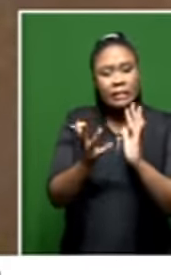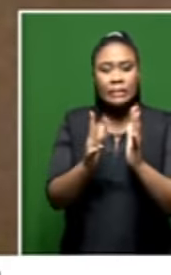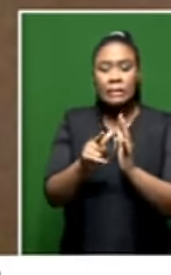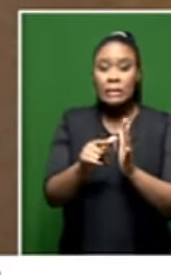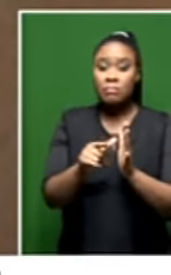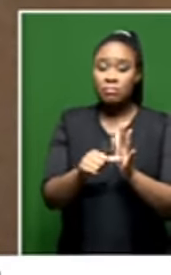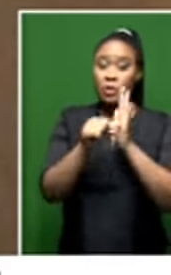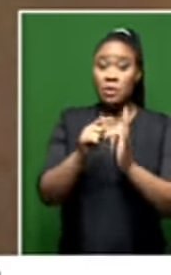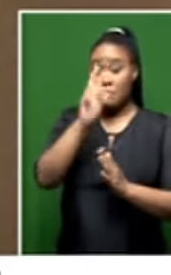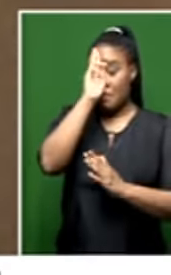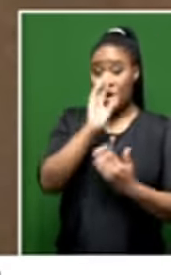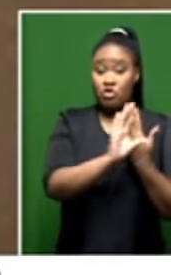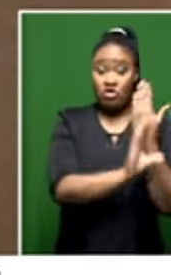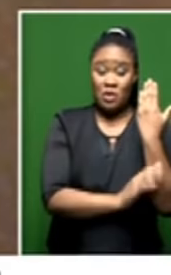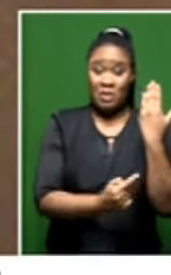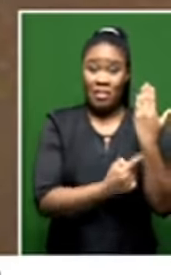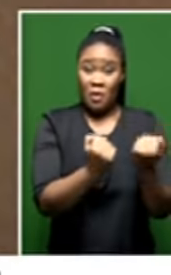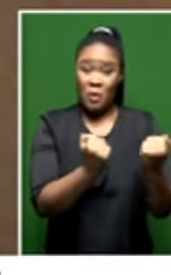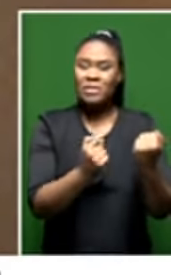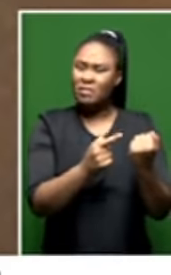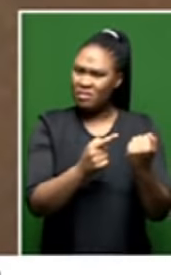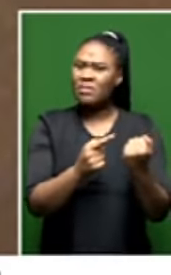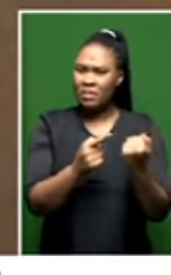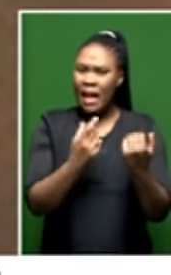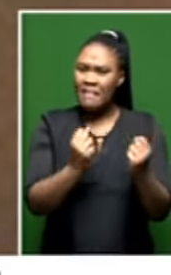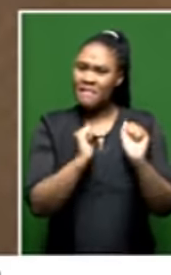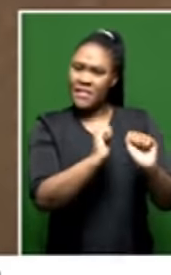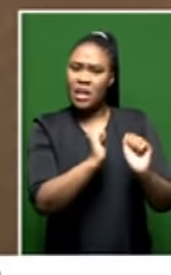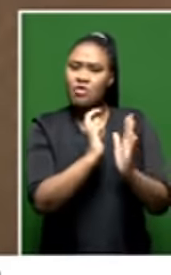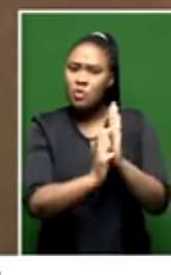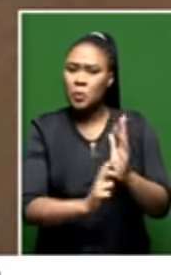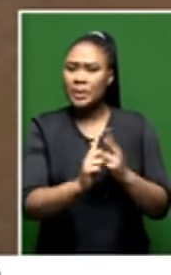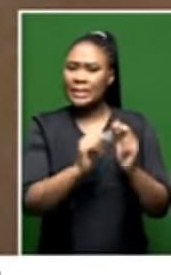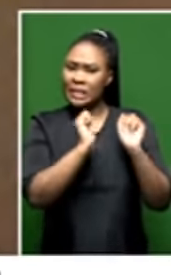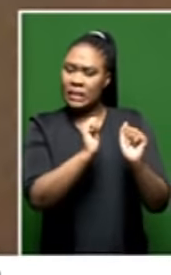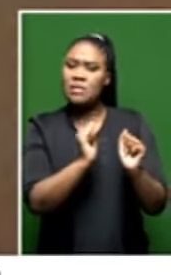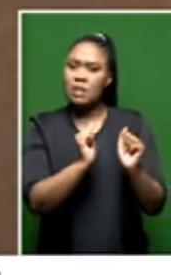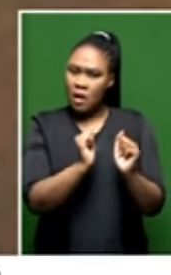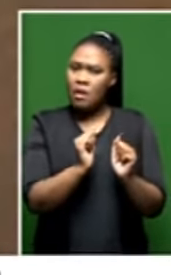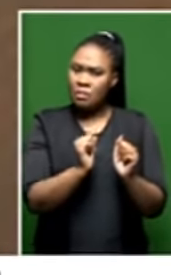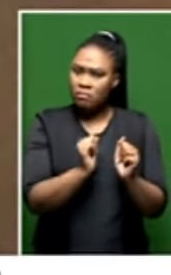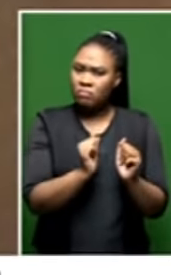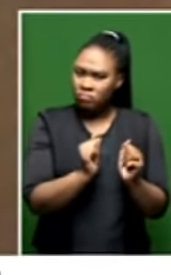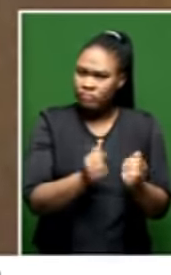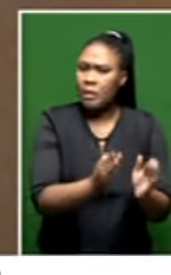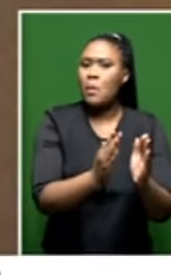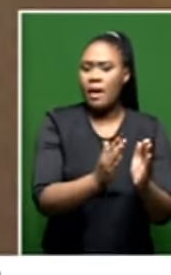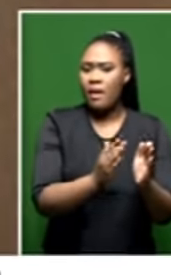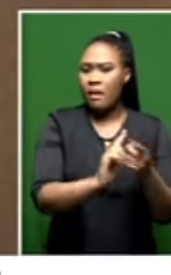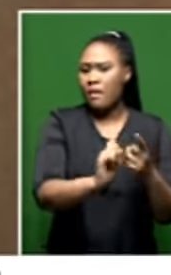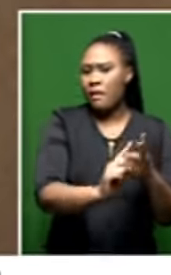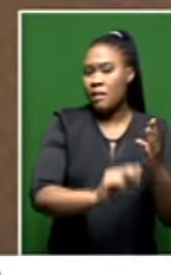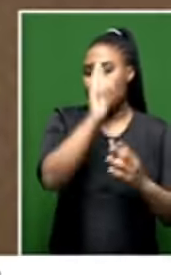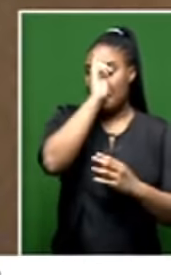own practices, its own traditions, and its way of doing things. It's a very collegial court. The judges are all